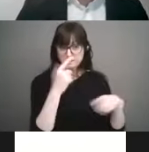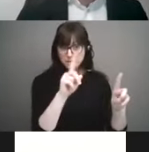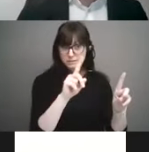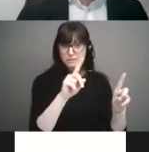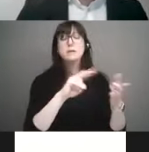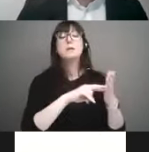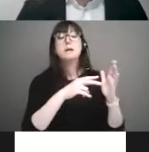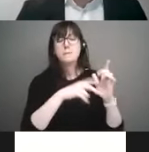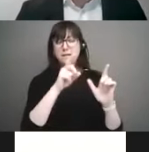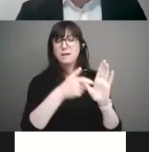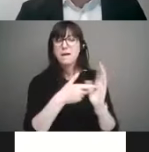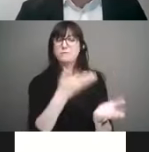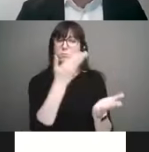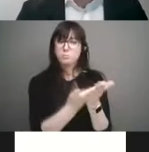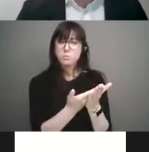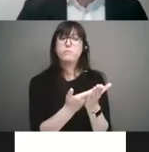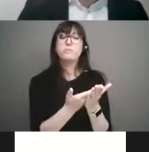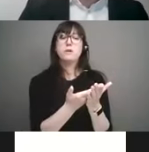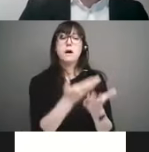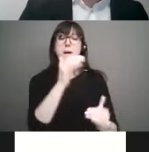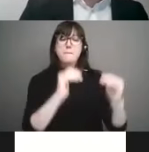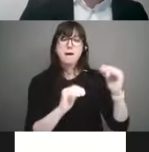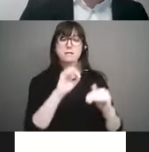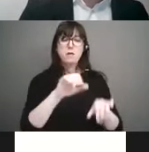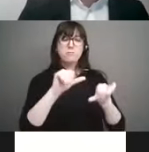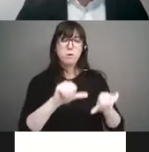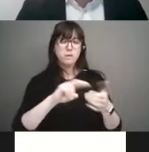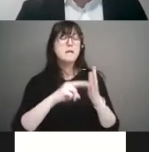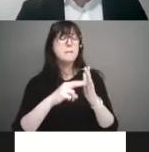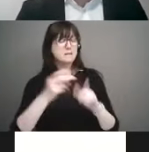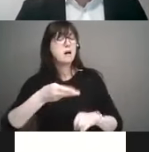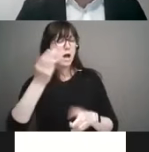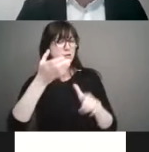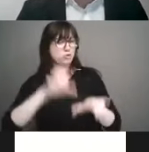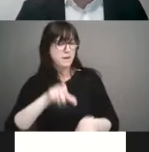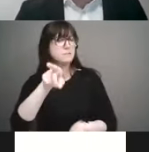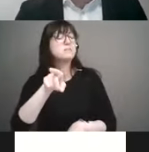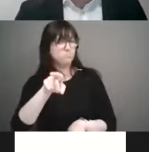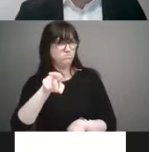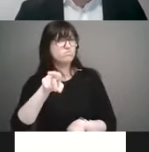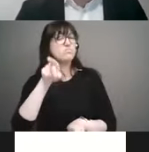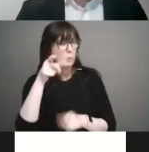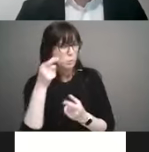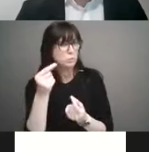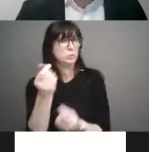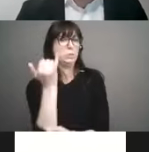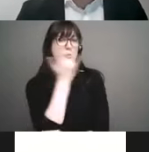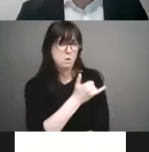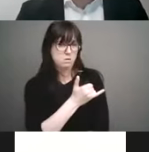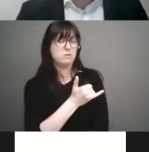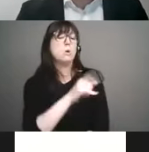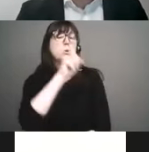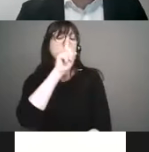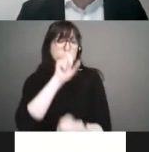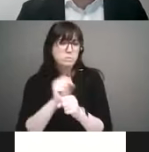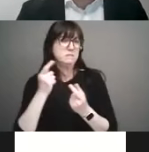on a balance of probabilities, meaning it was more likely than not that the alleged wrongdoer actually committed the act